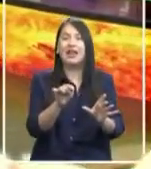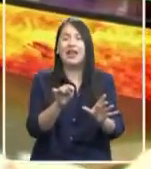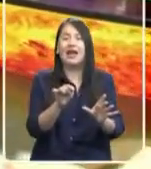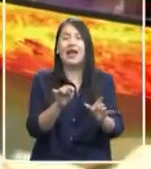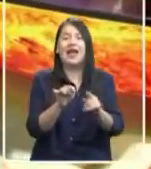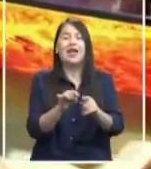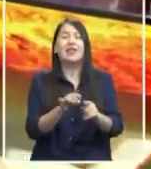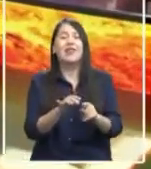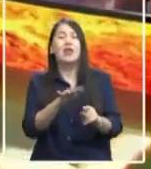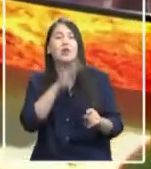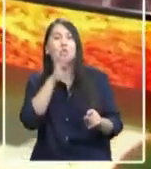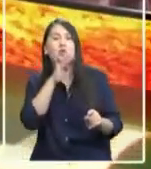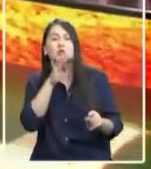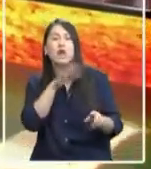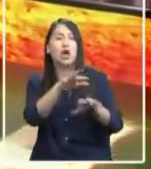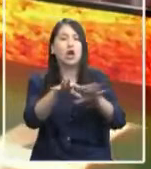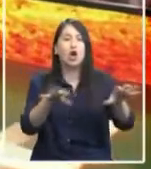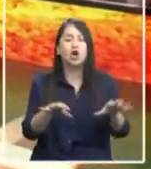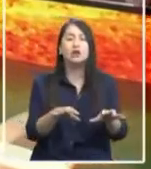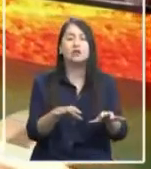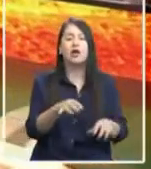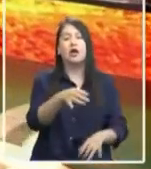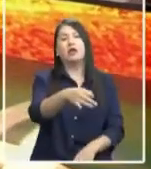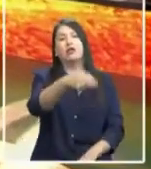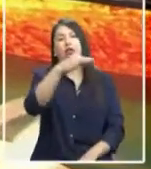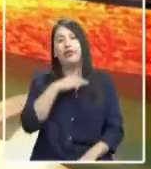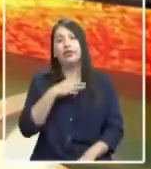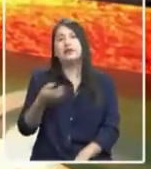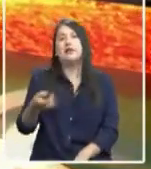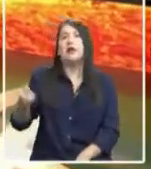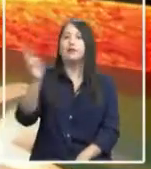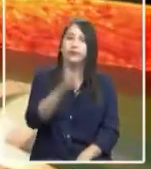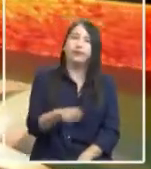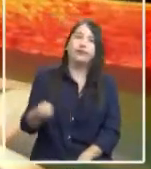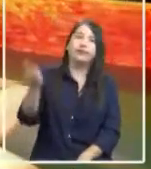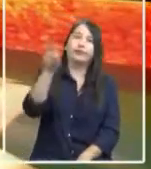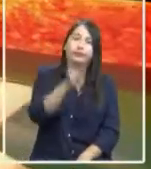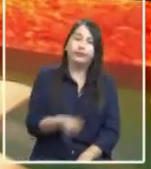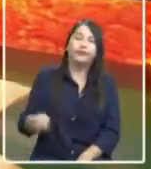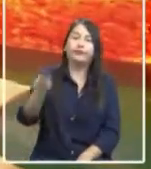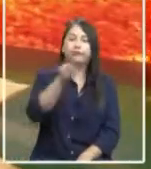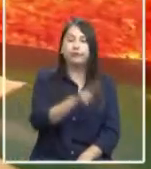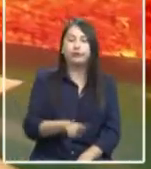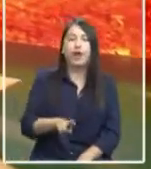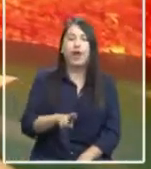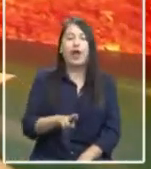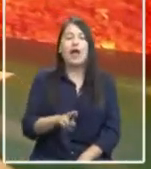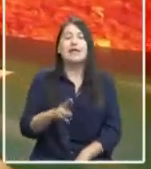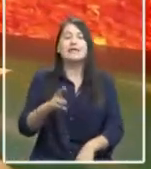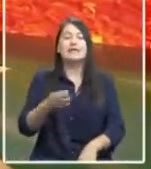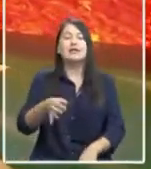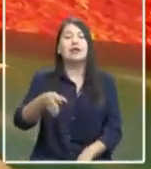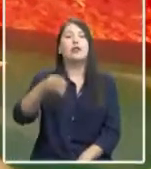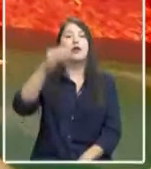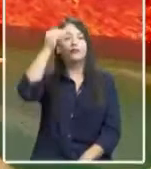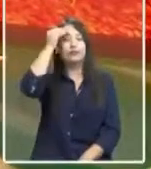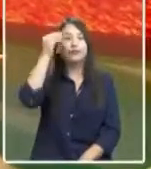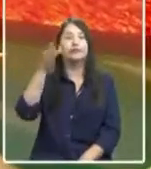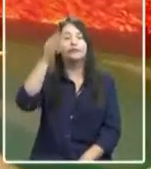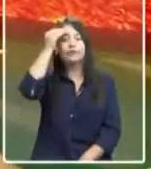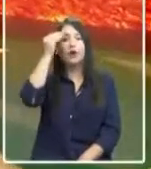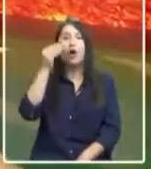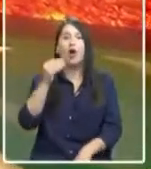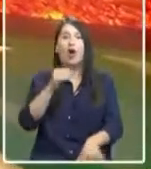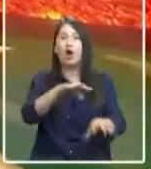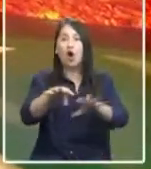put in our brain, drilled into our brain, that profit maximization is the path.